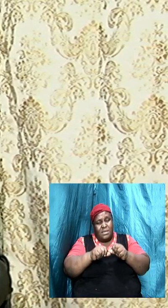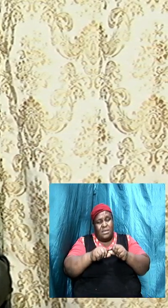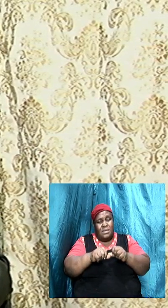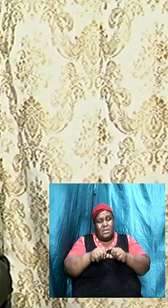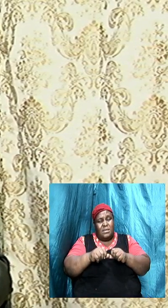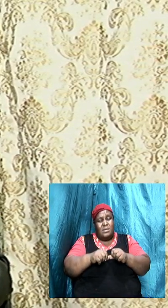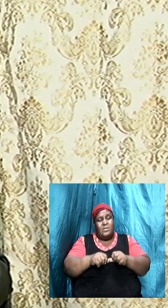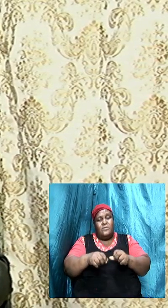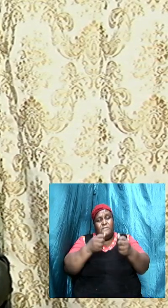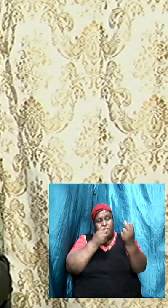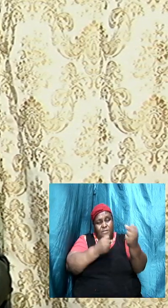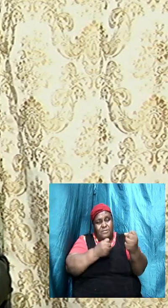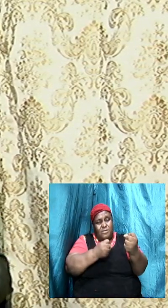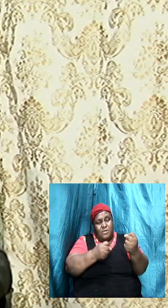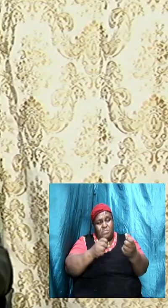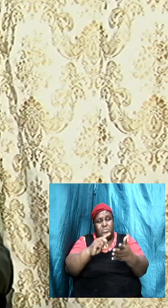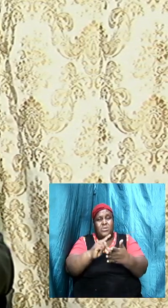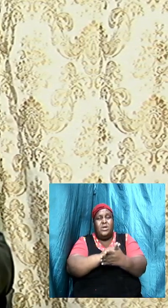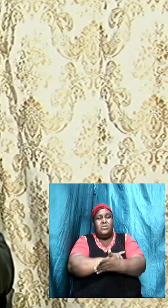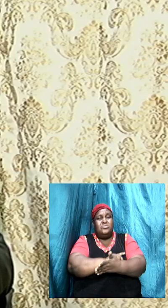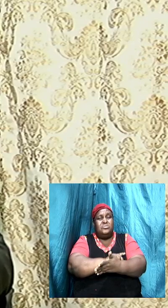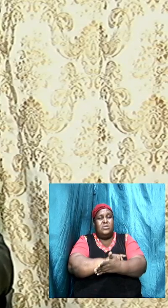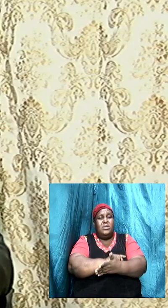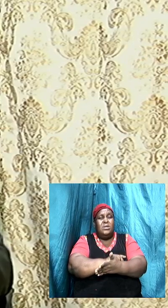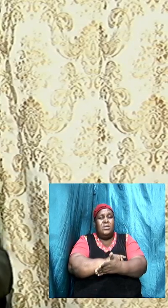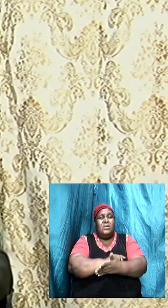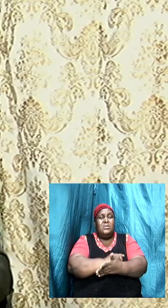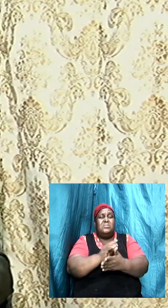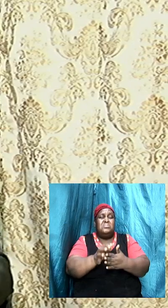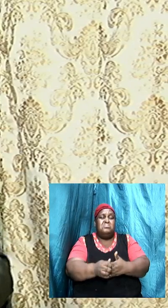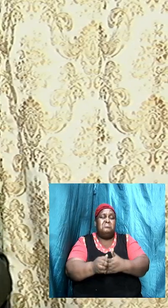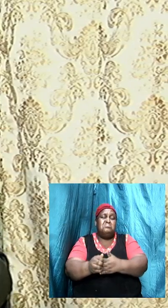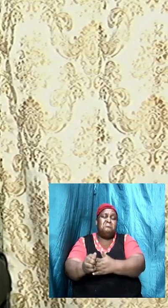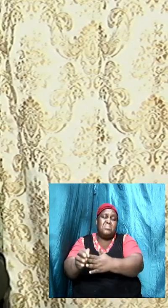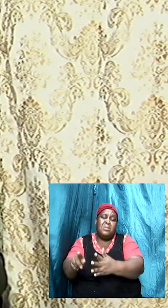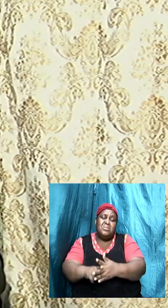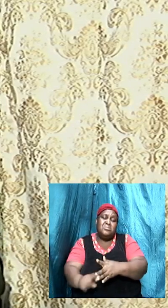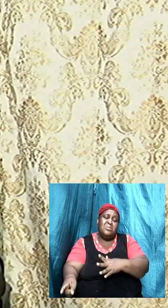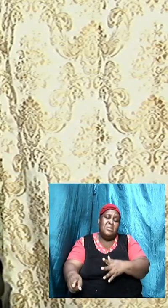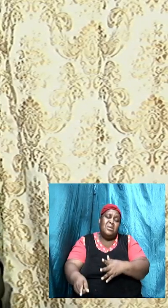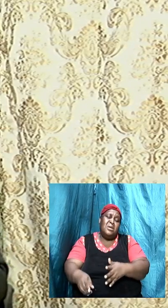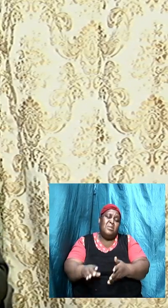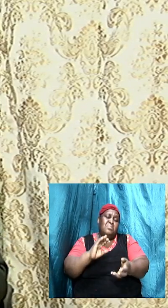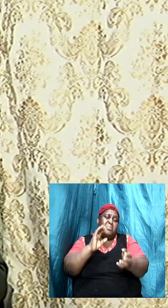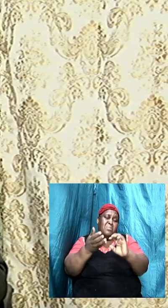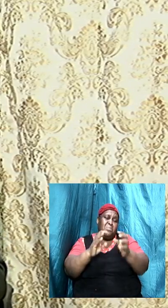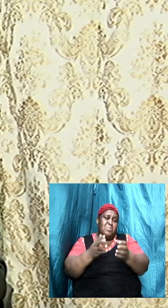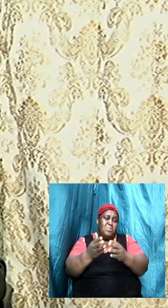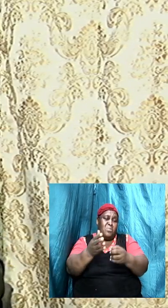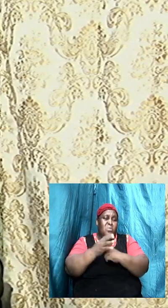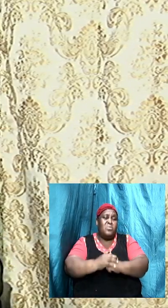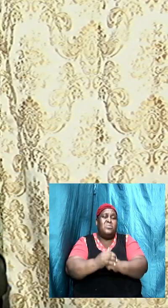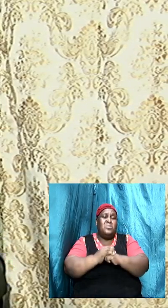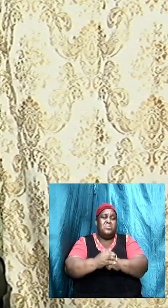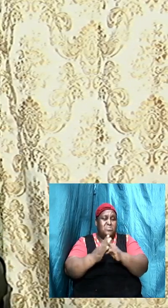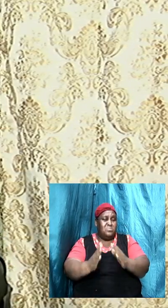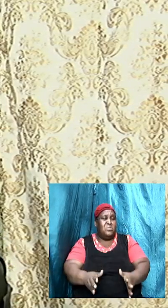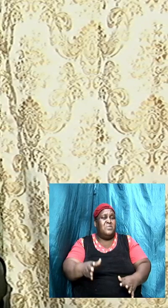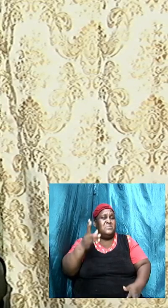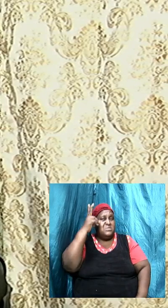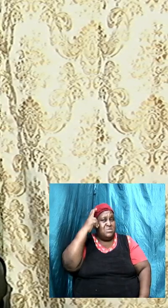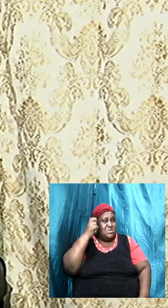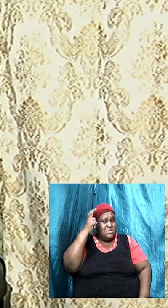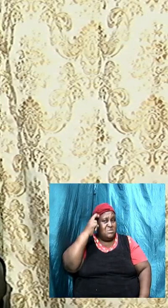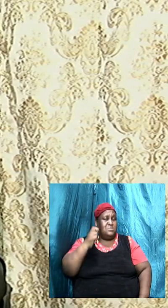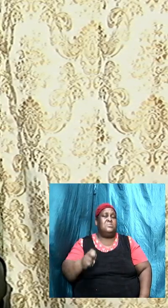astray and has become worshippers of Satan. You might be saying, Brother Bailey, what do you mean by